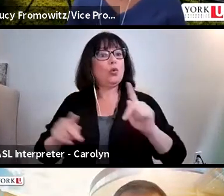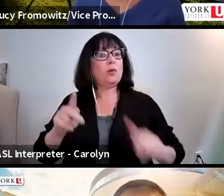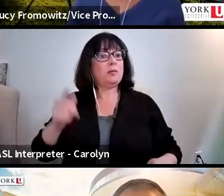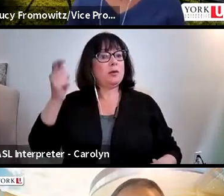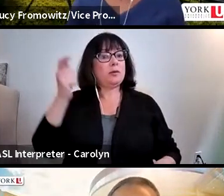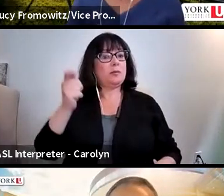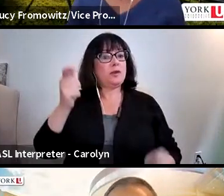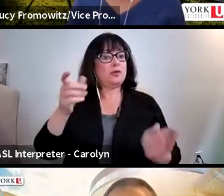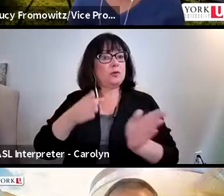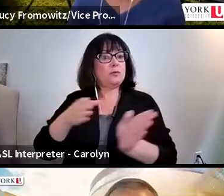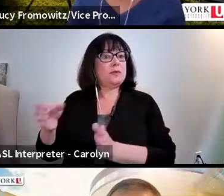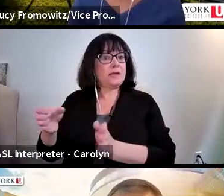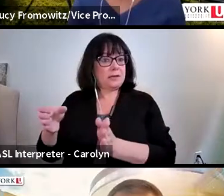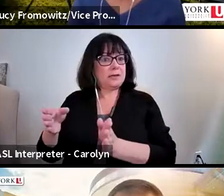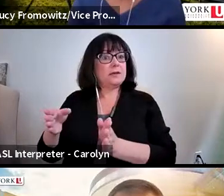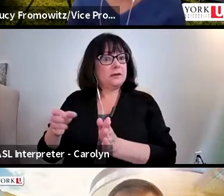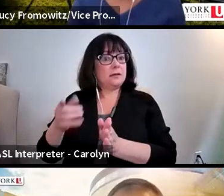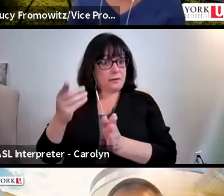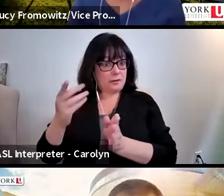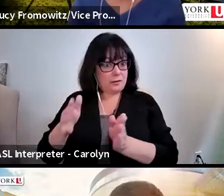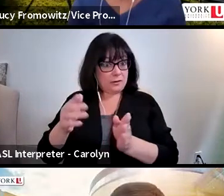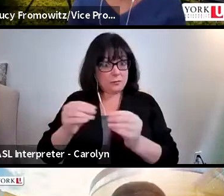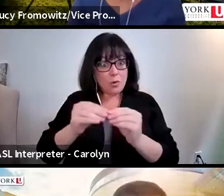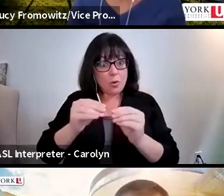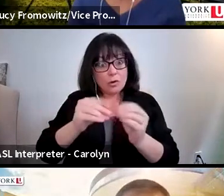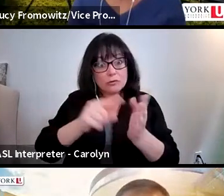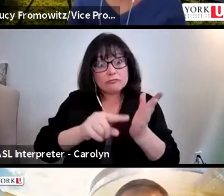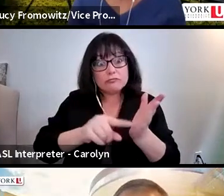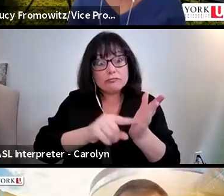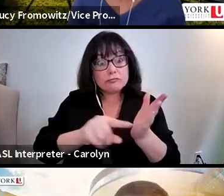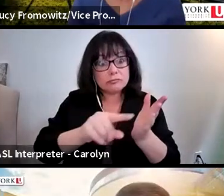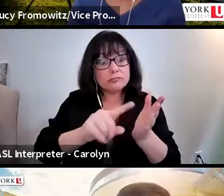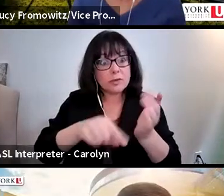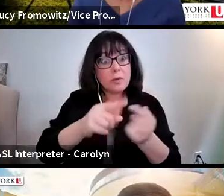at prior town halls a little bit.